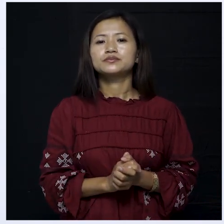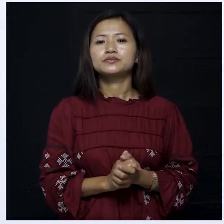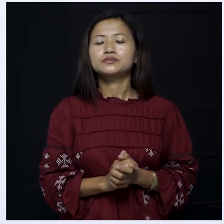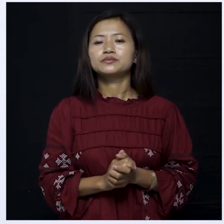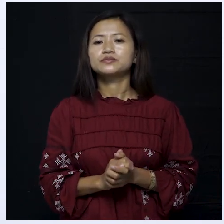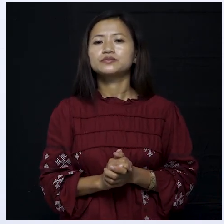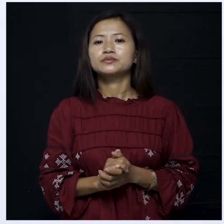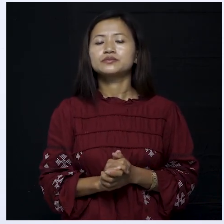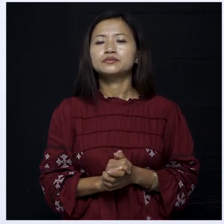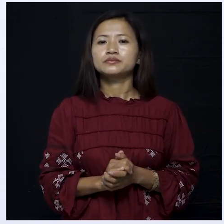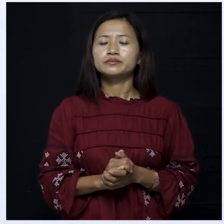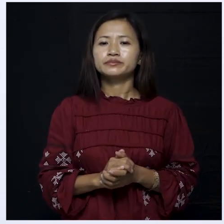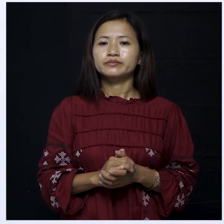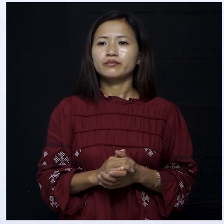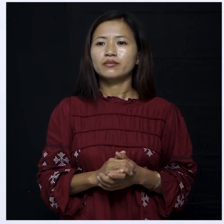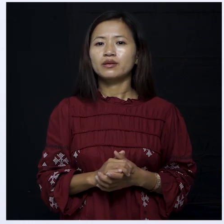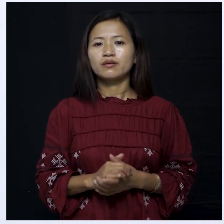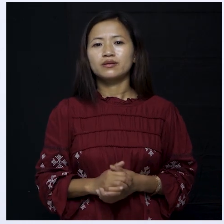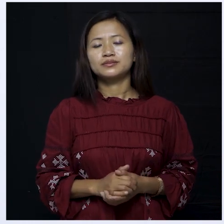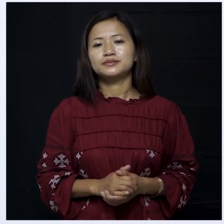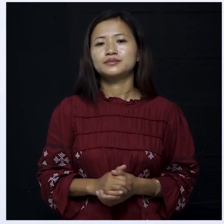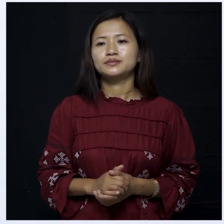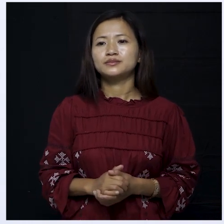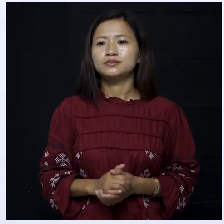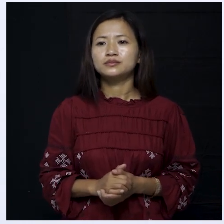hold on, I'm making a mistake there.